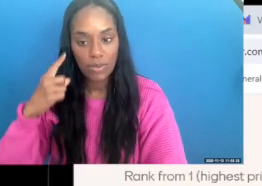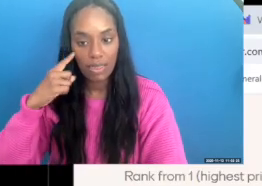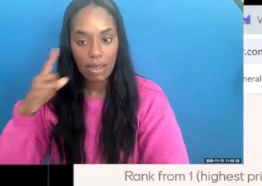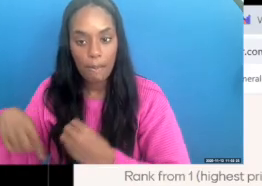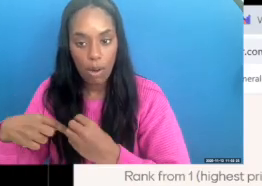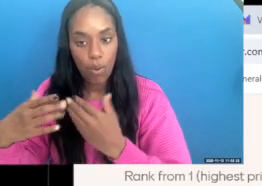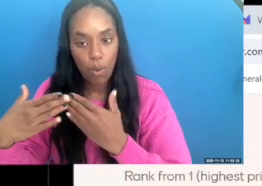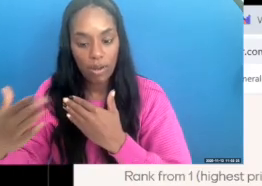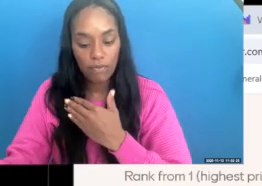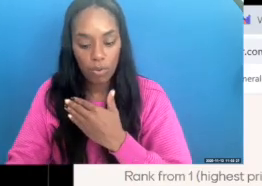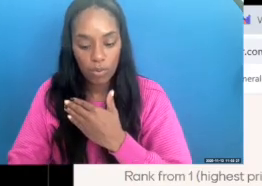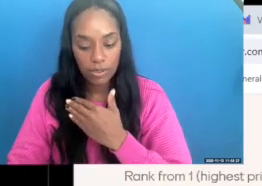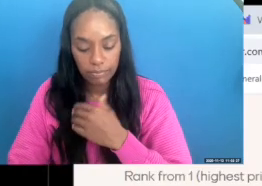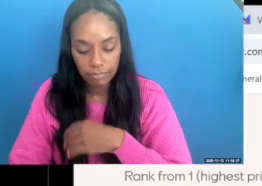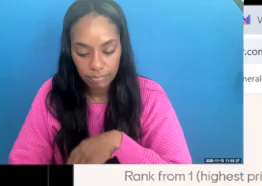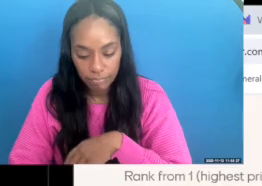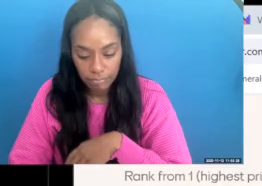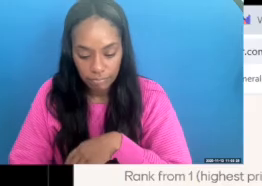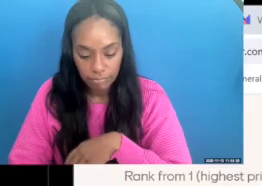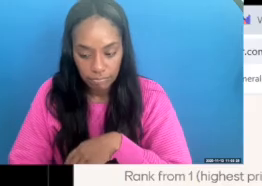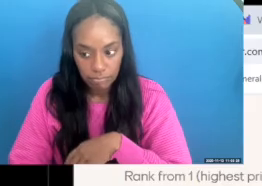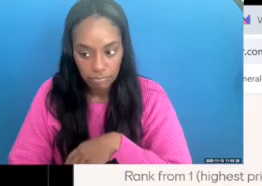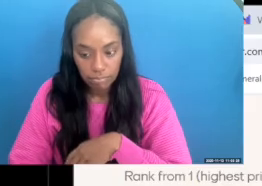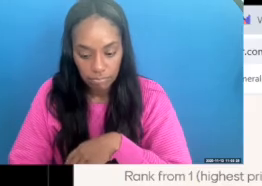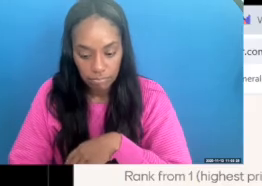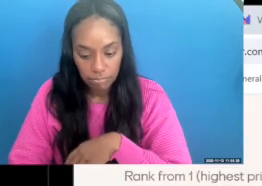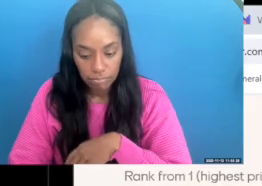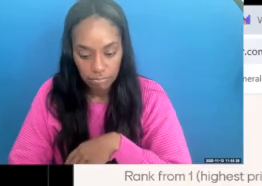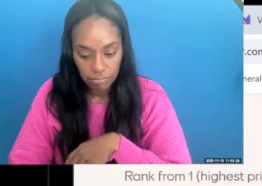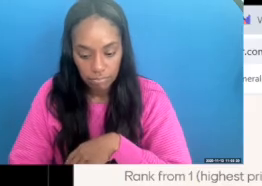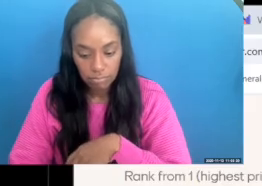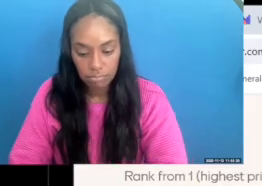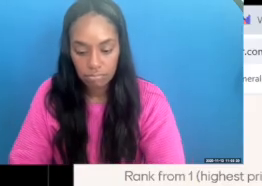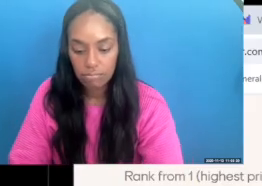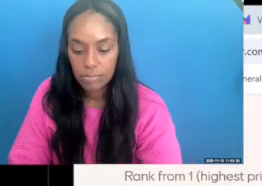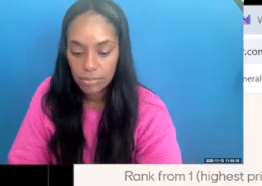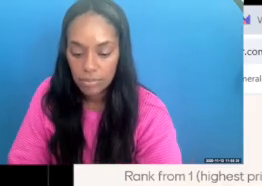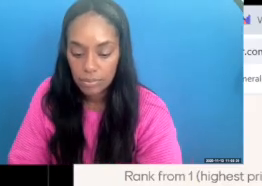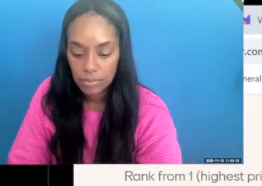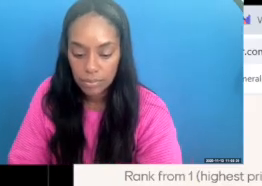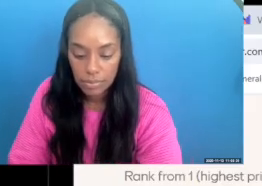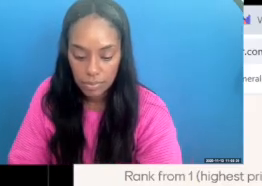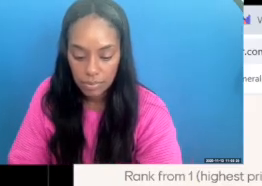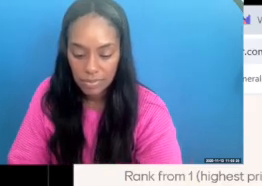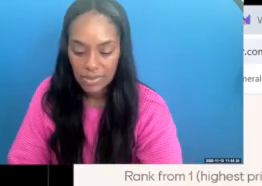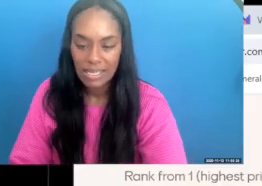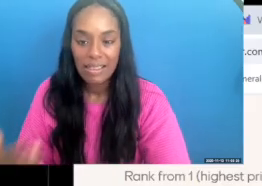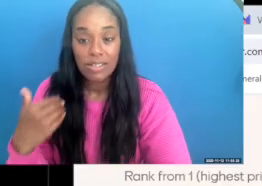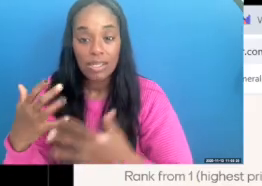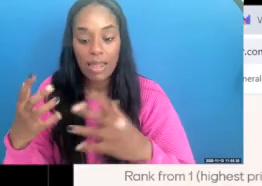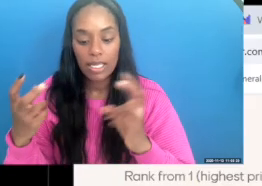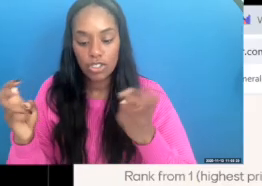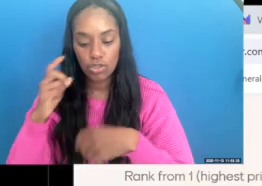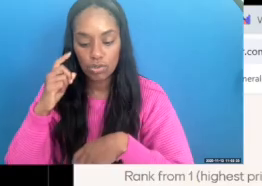unfortunately, a reality that we're going to have to consider going forward. And I think it has large implications